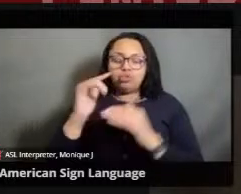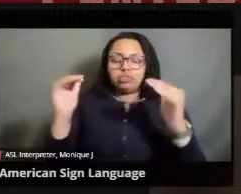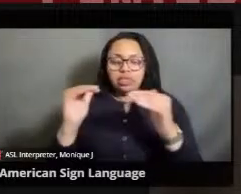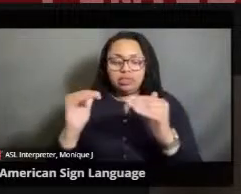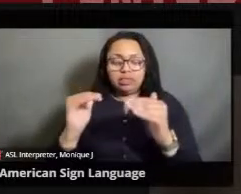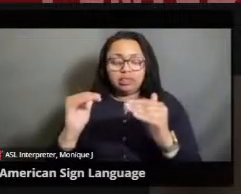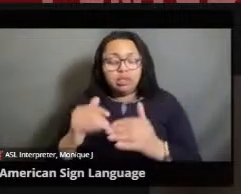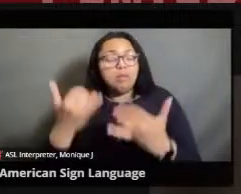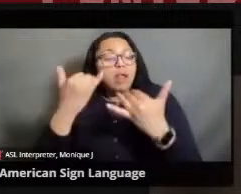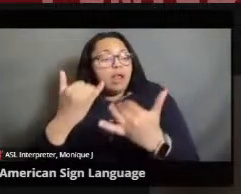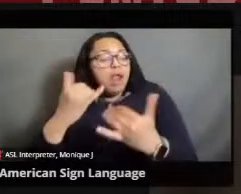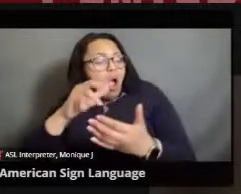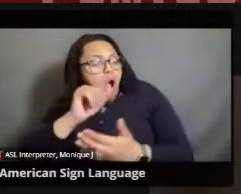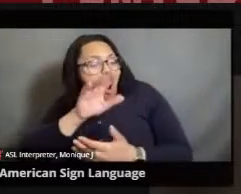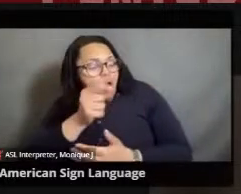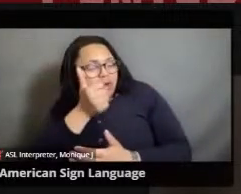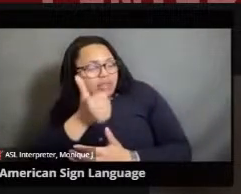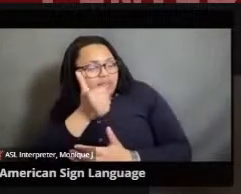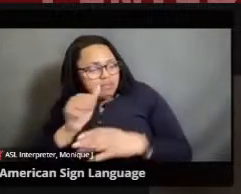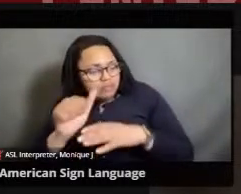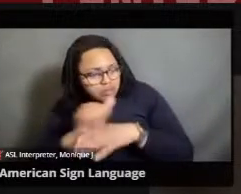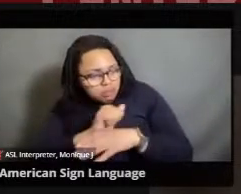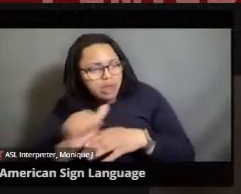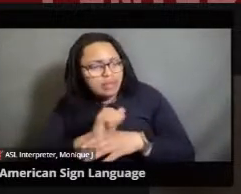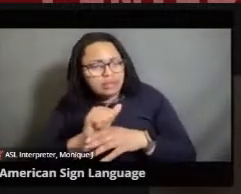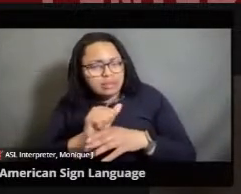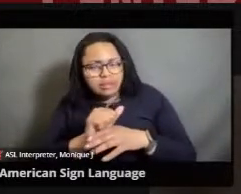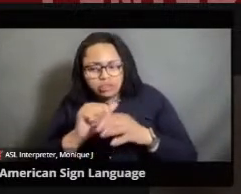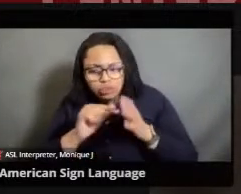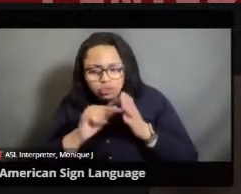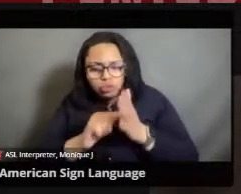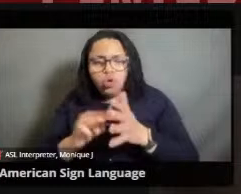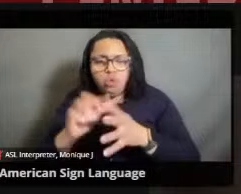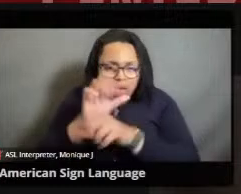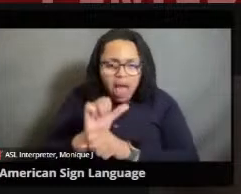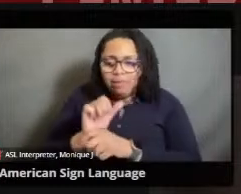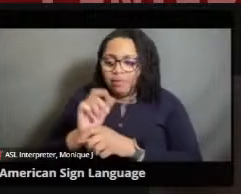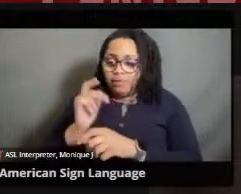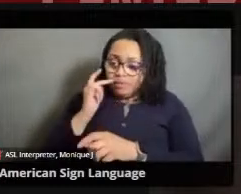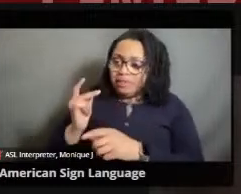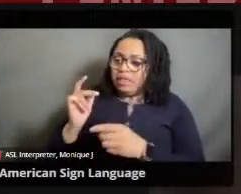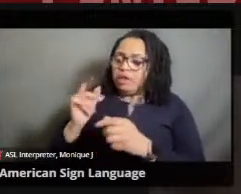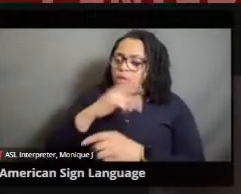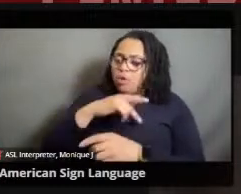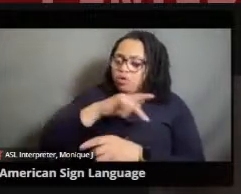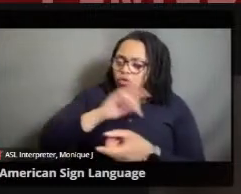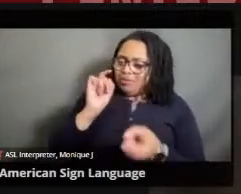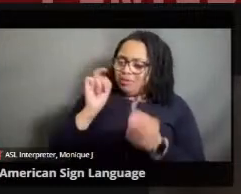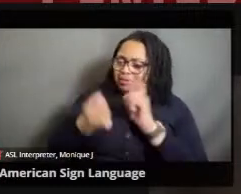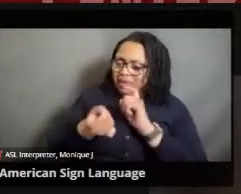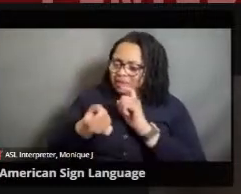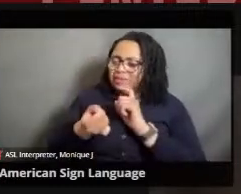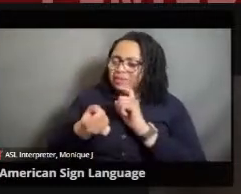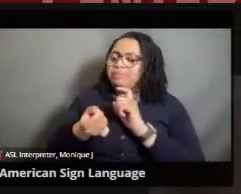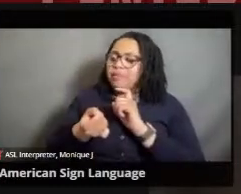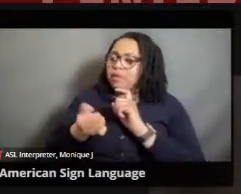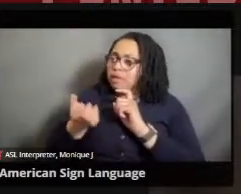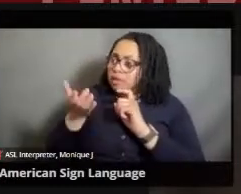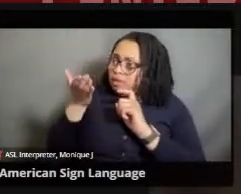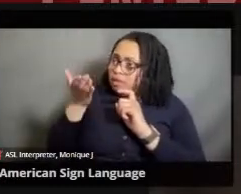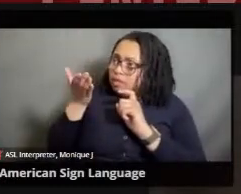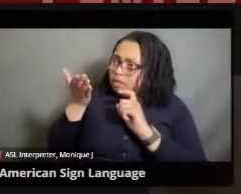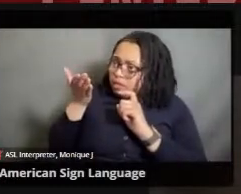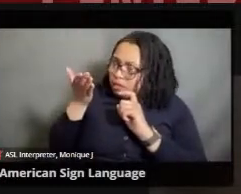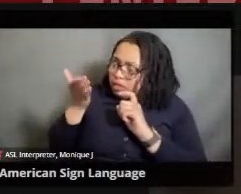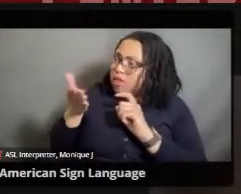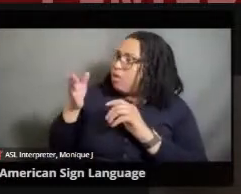of life has the ability to nurture personal transformation in the creator and in those engaging with